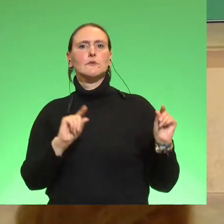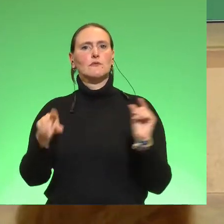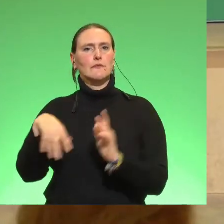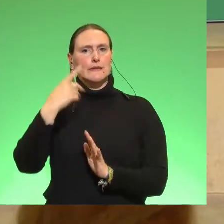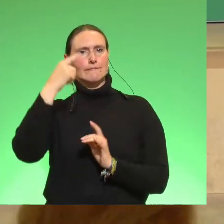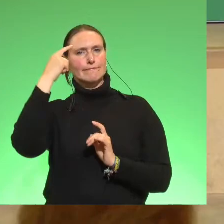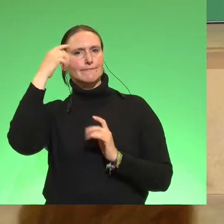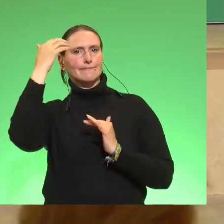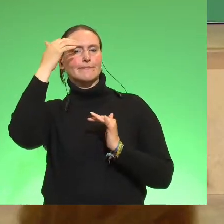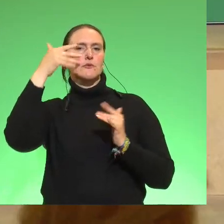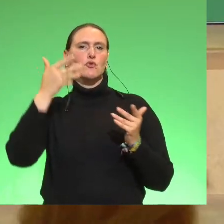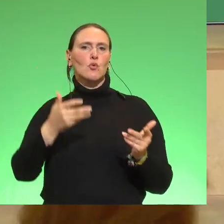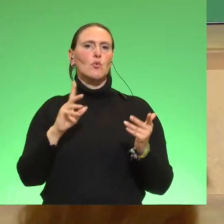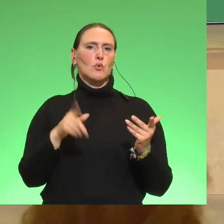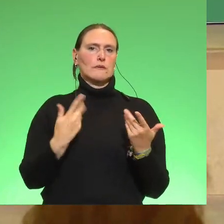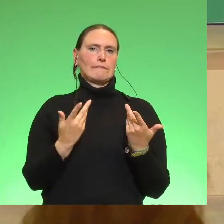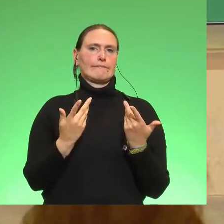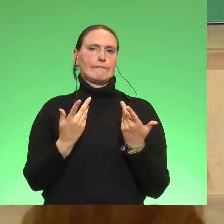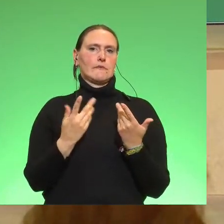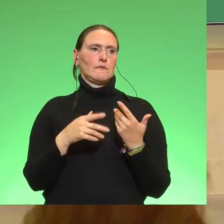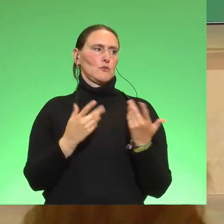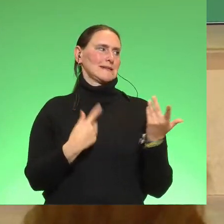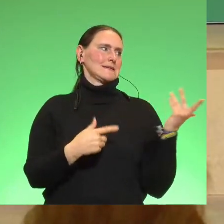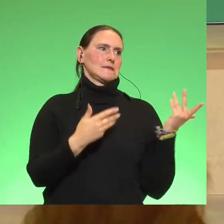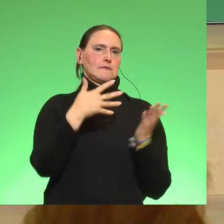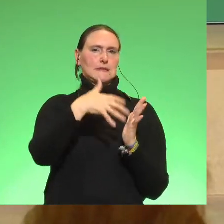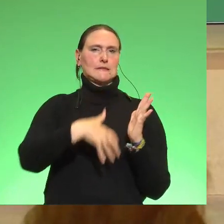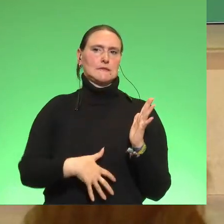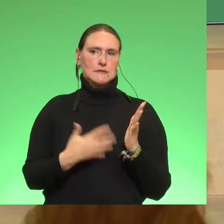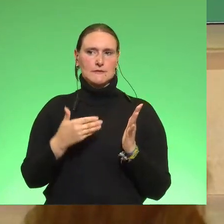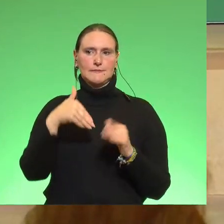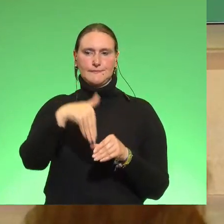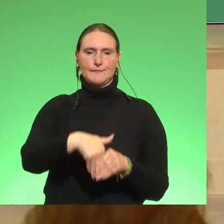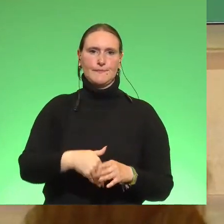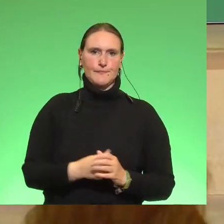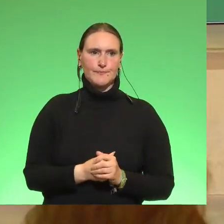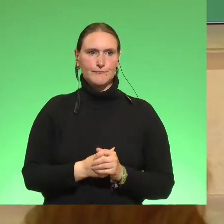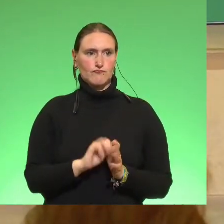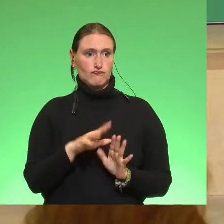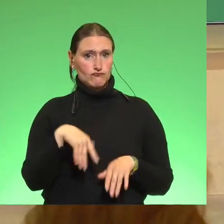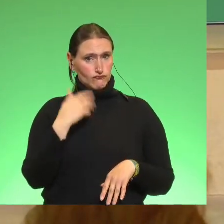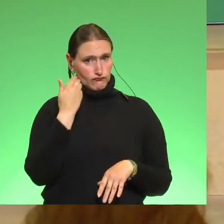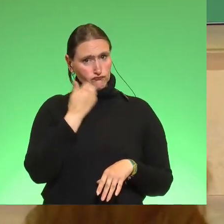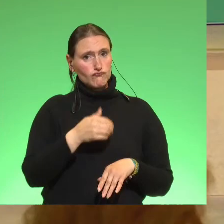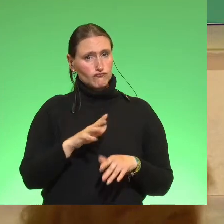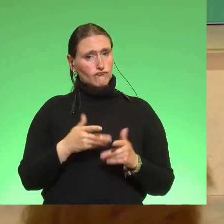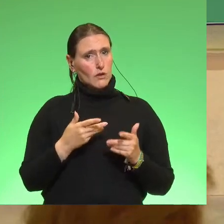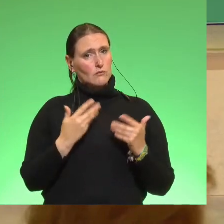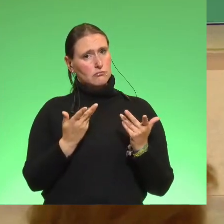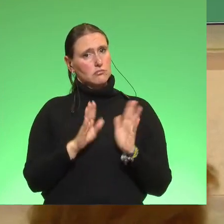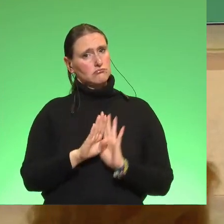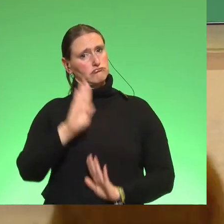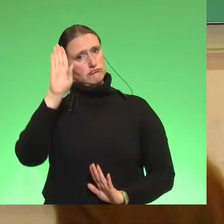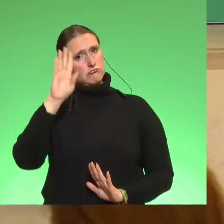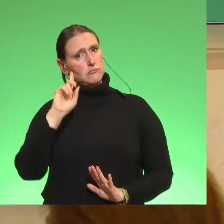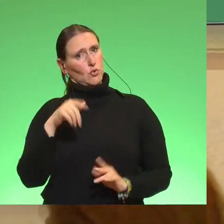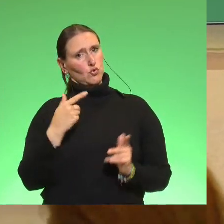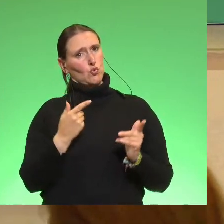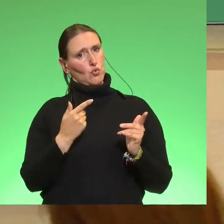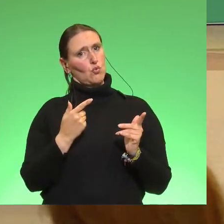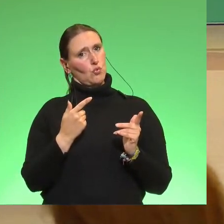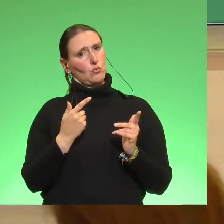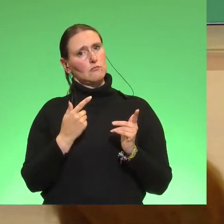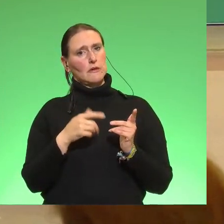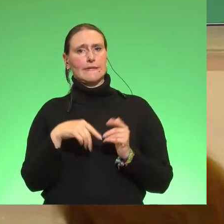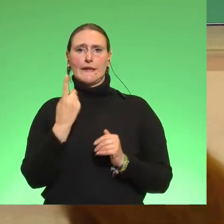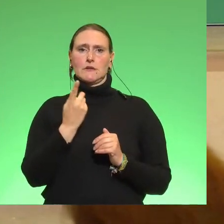on this paper. So please also raise your hand, interrupt whenever you want. So it is a collage, it's an